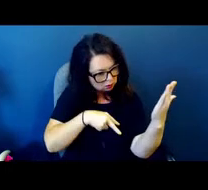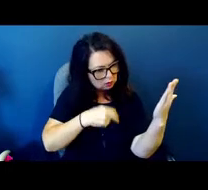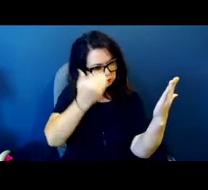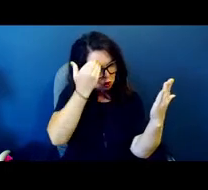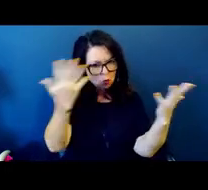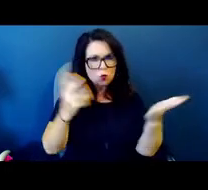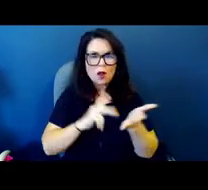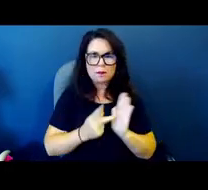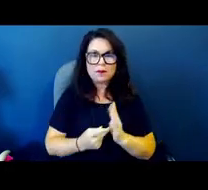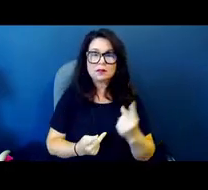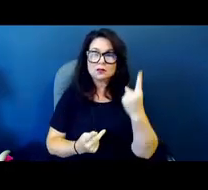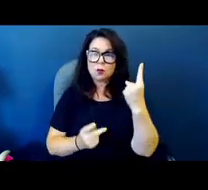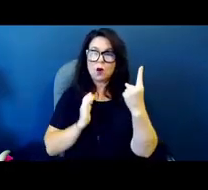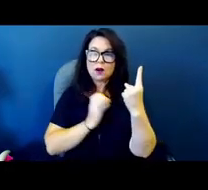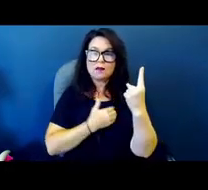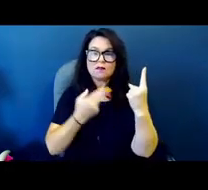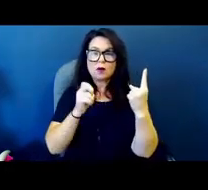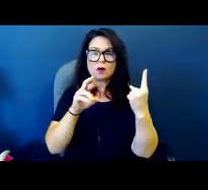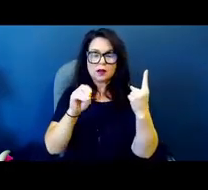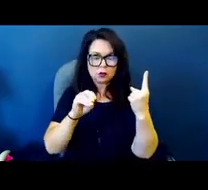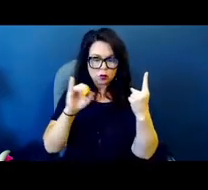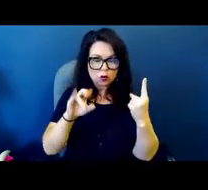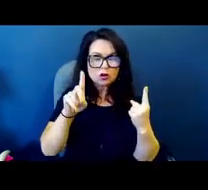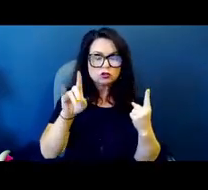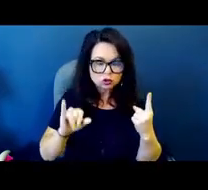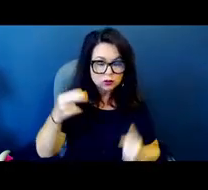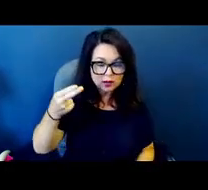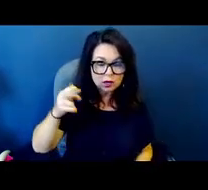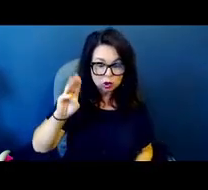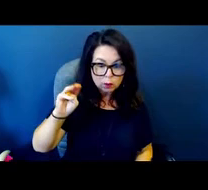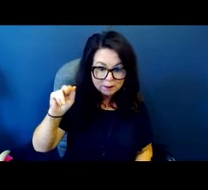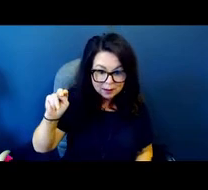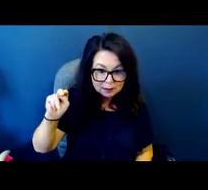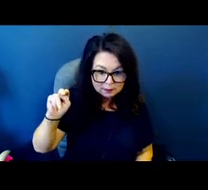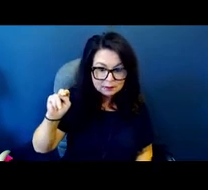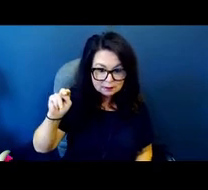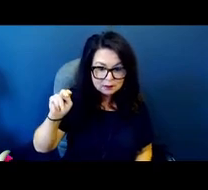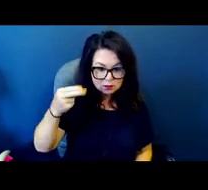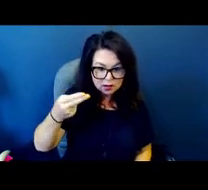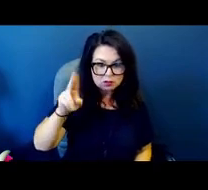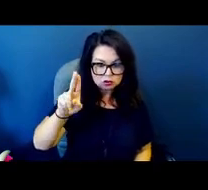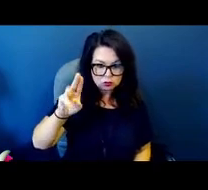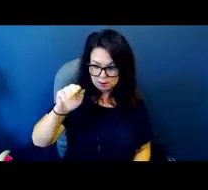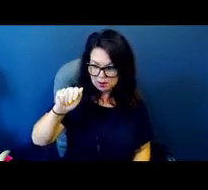Judy Heumann, in a recent interview she gave, talked about how people with